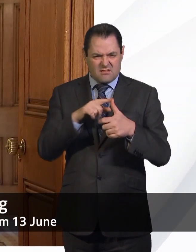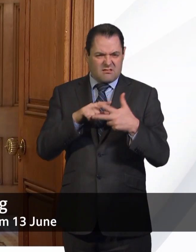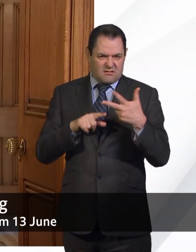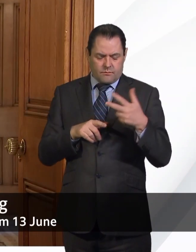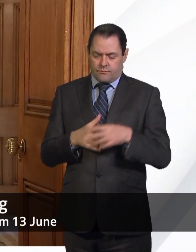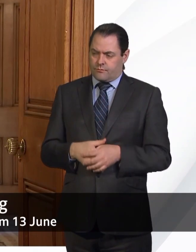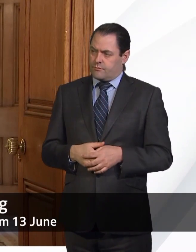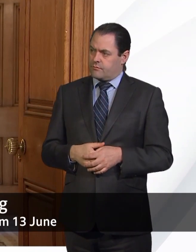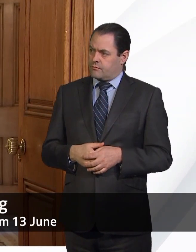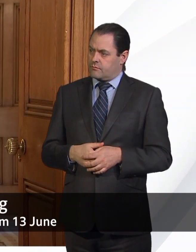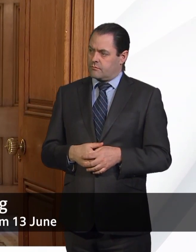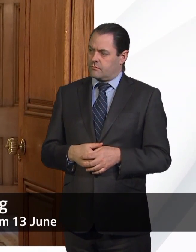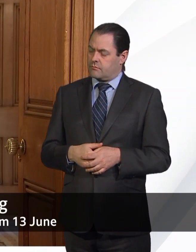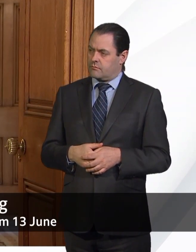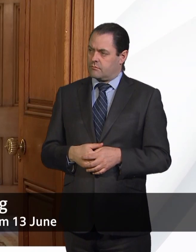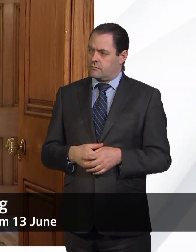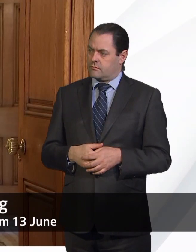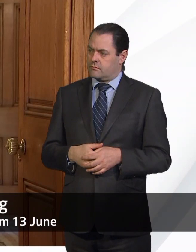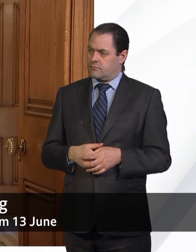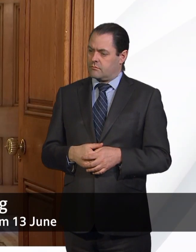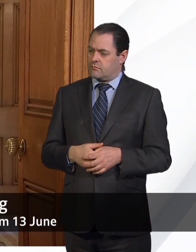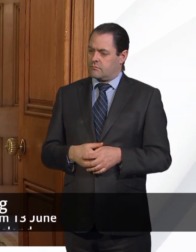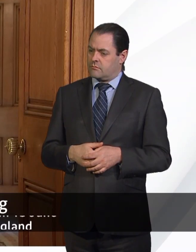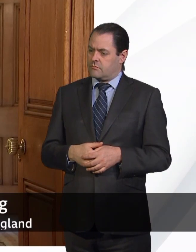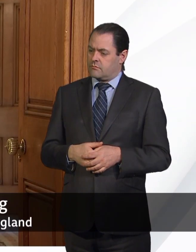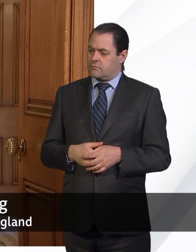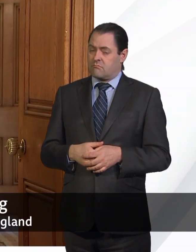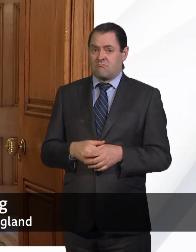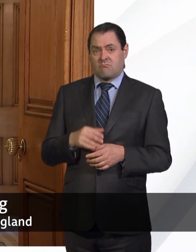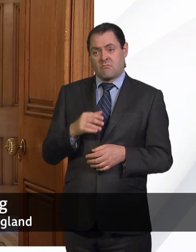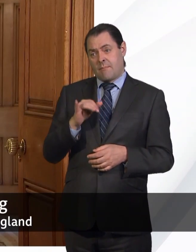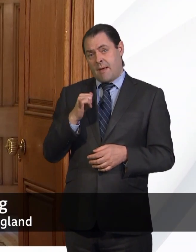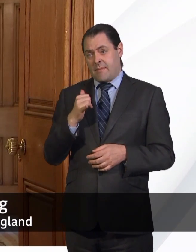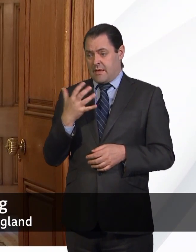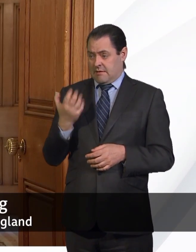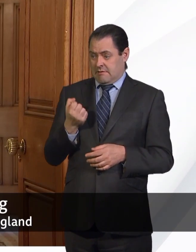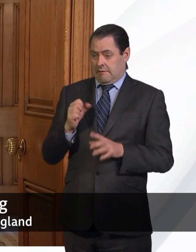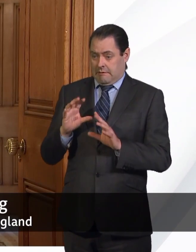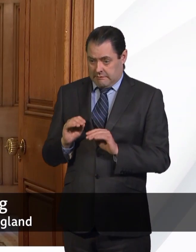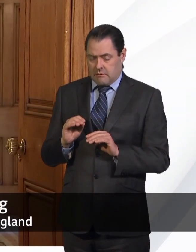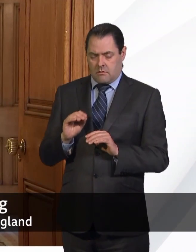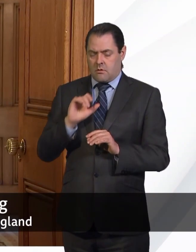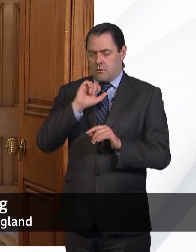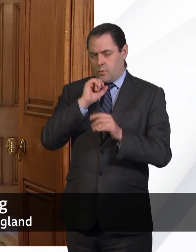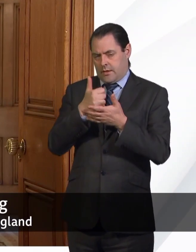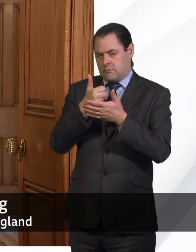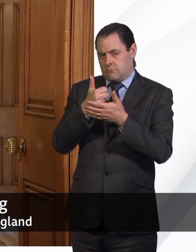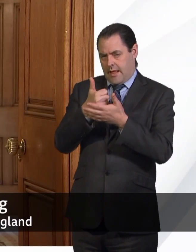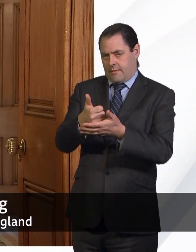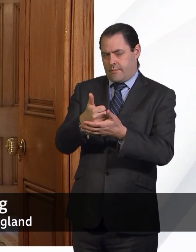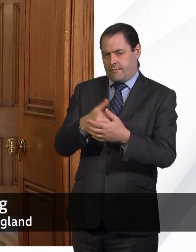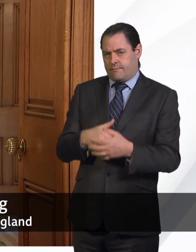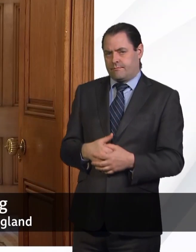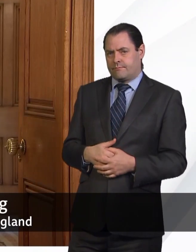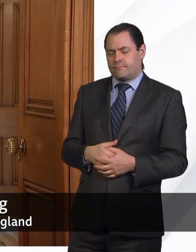But those who face temporarily losing their income as a result of this will be helped.